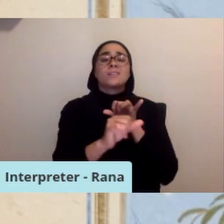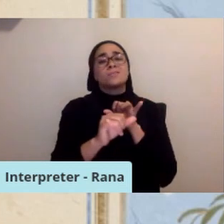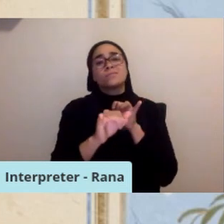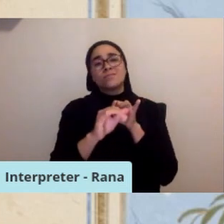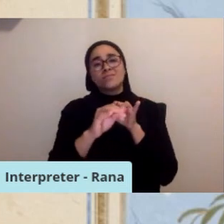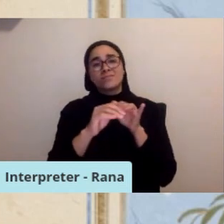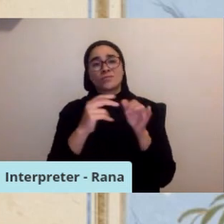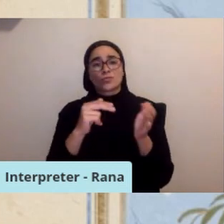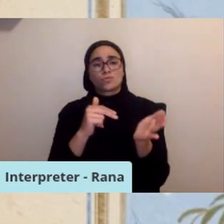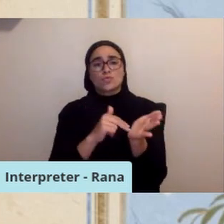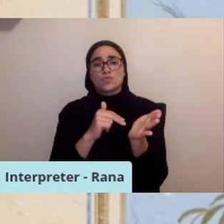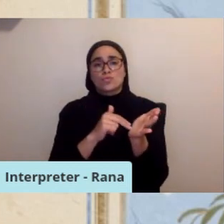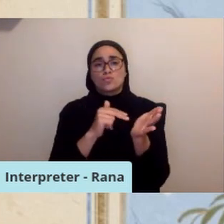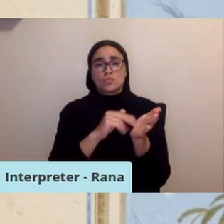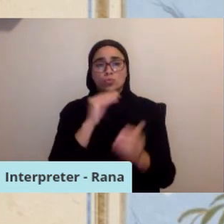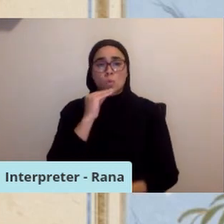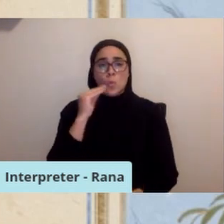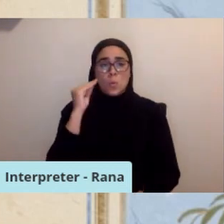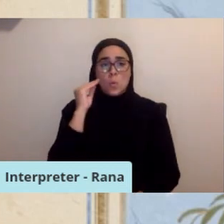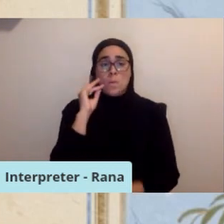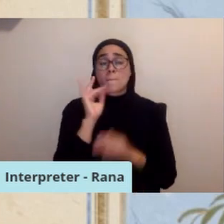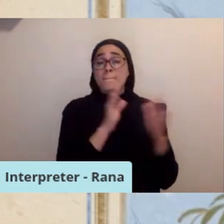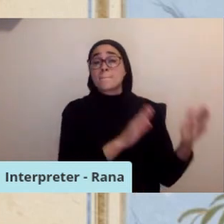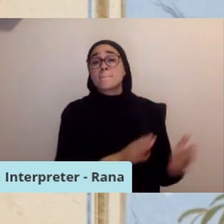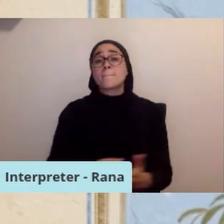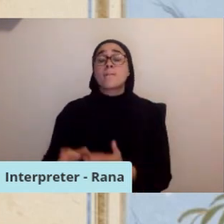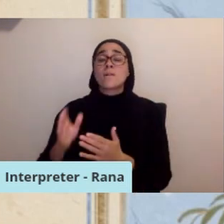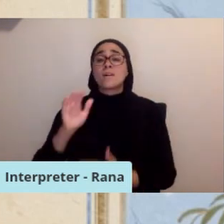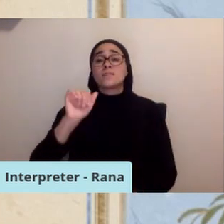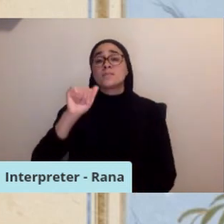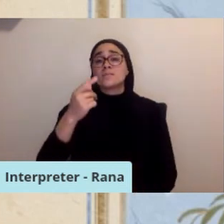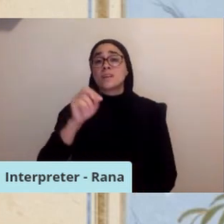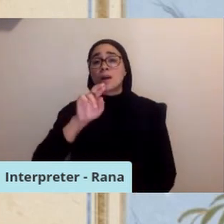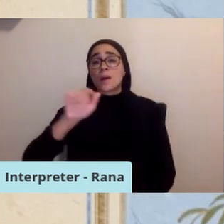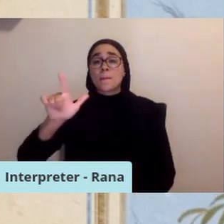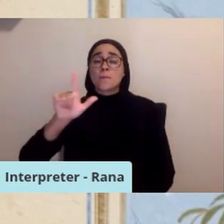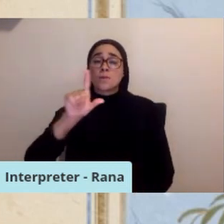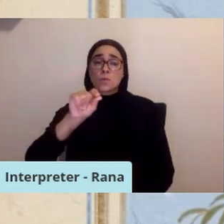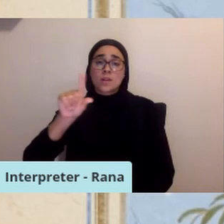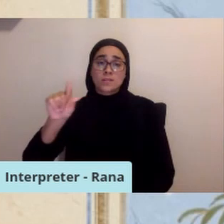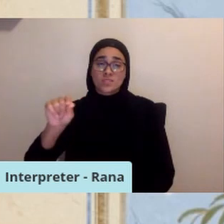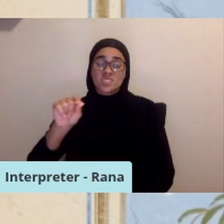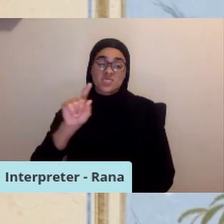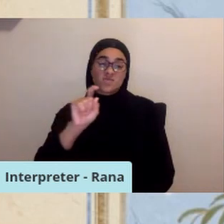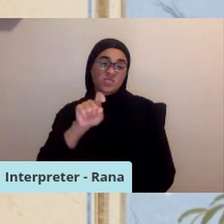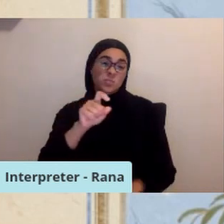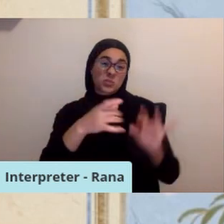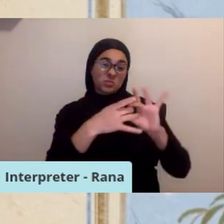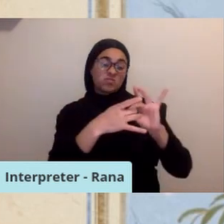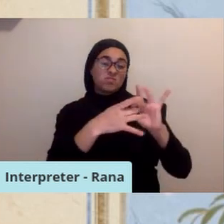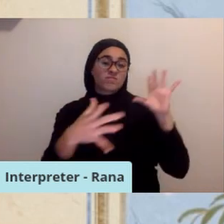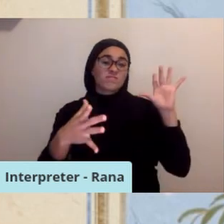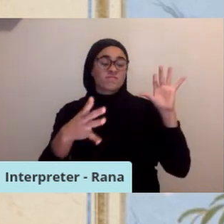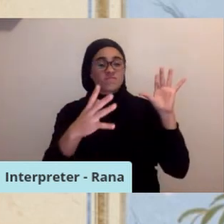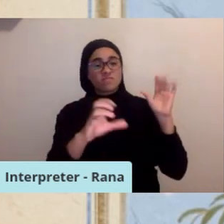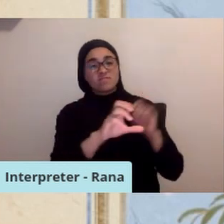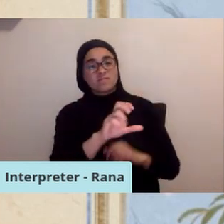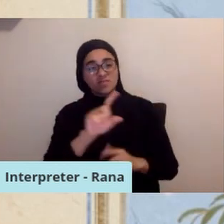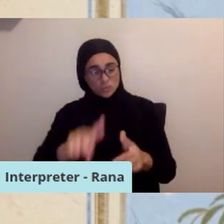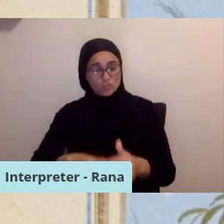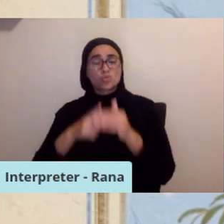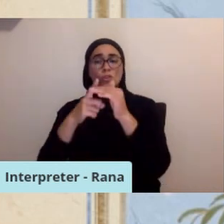was supposed to be released from that home in April 2020 to start a new